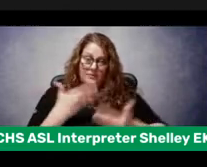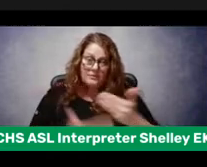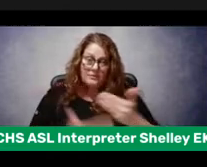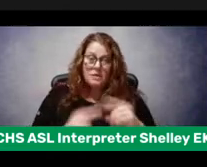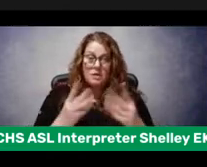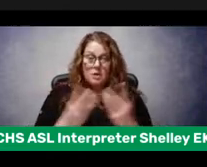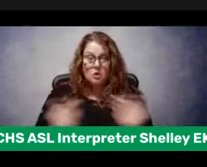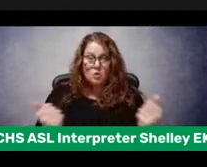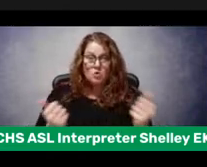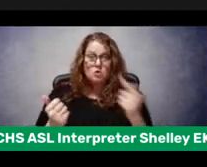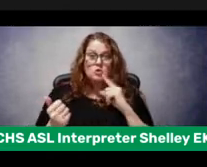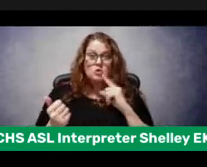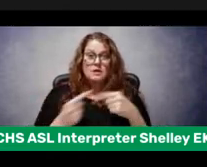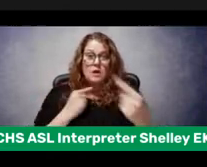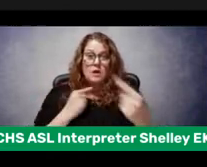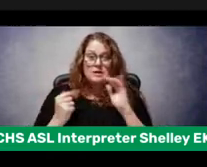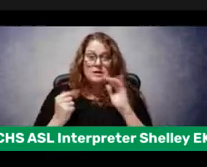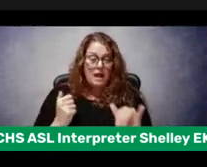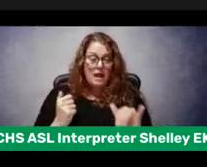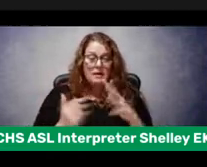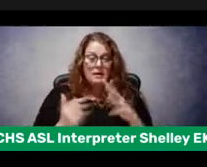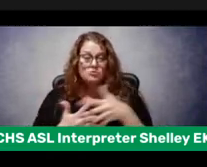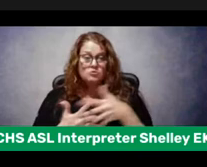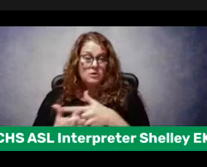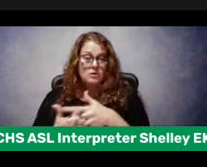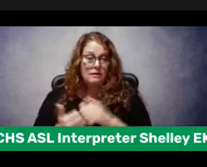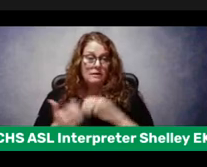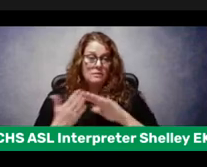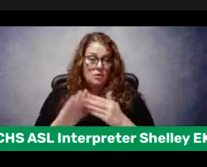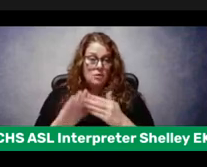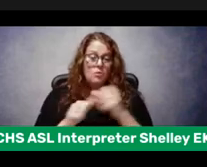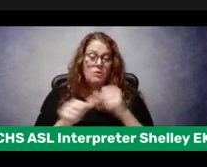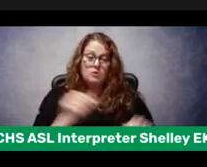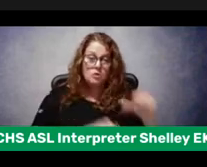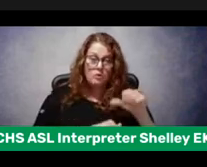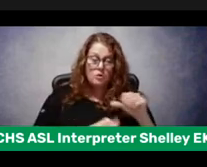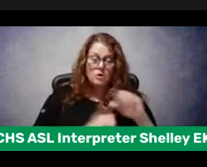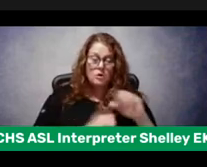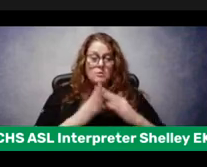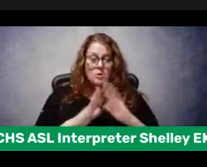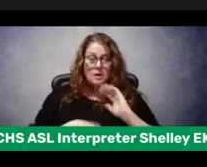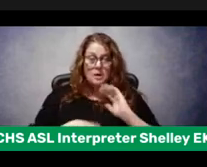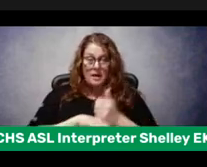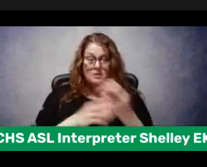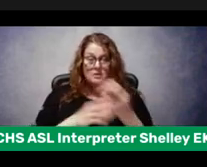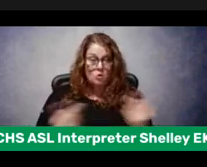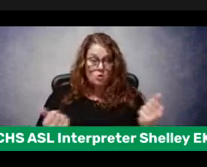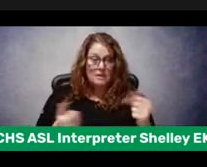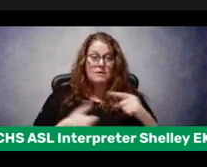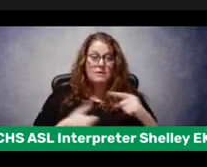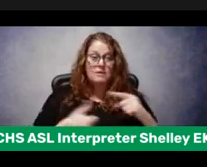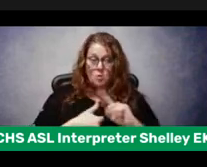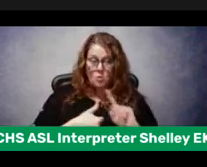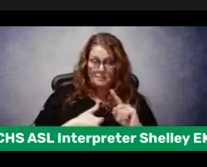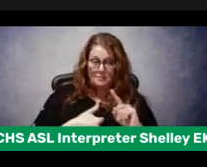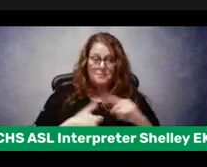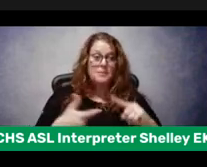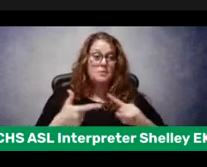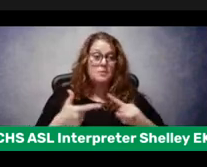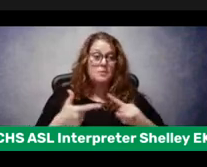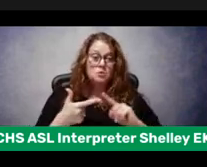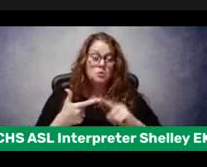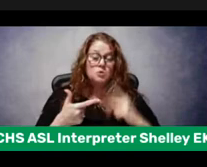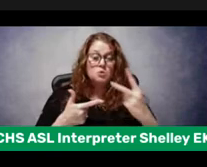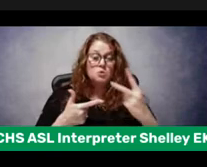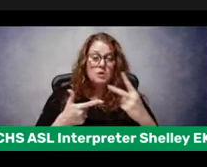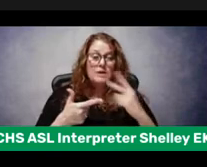and the counter to that is rooted in community and in each other and in community-based solutions. Principle one. Principle two,